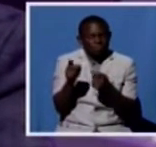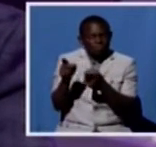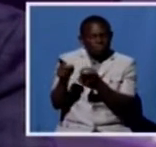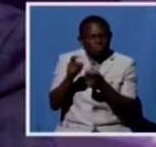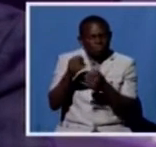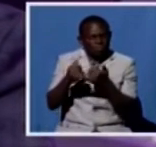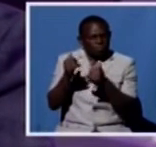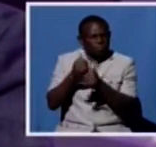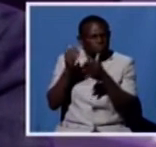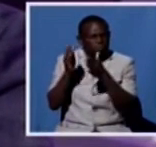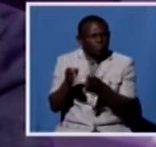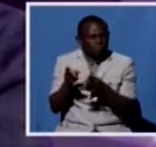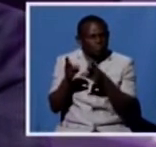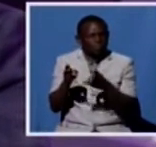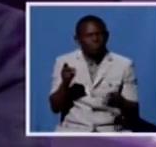would have its own